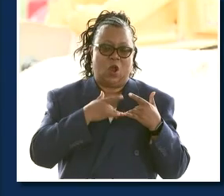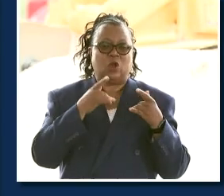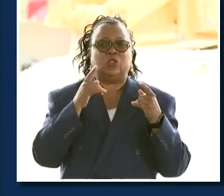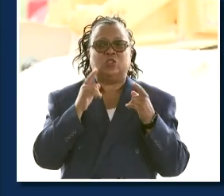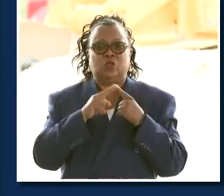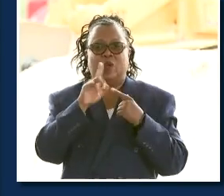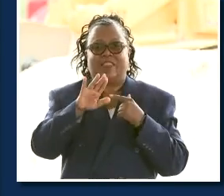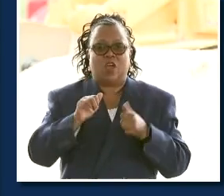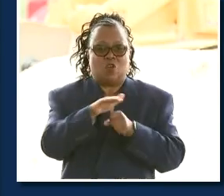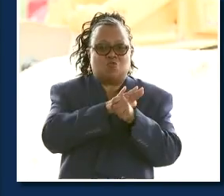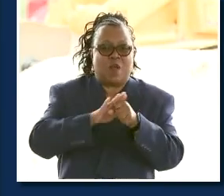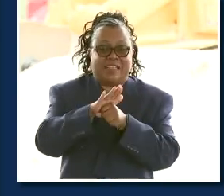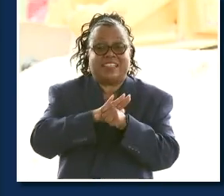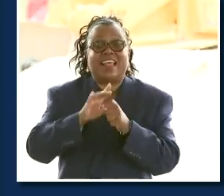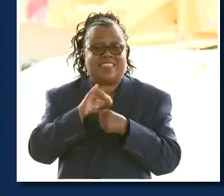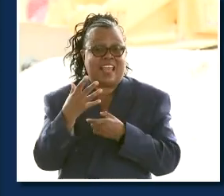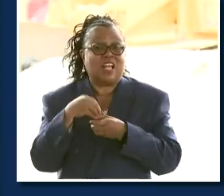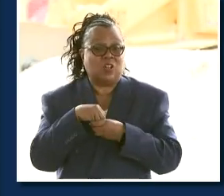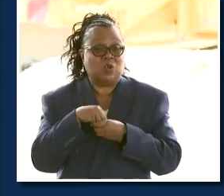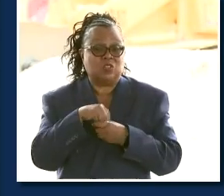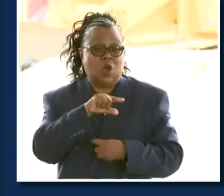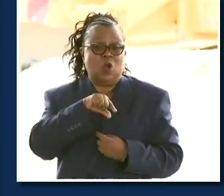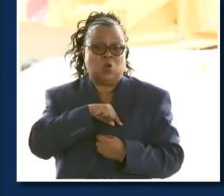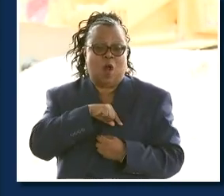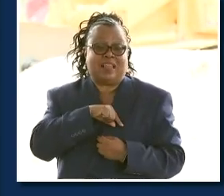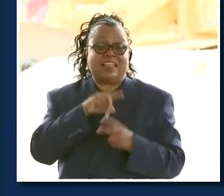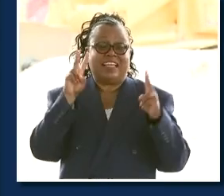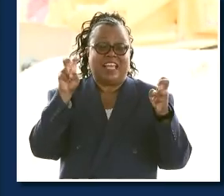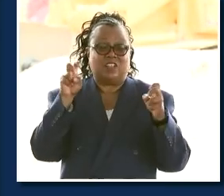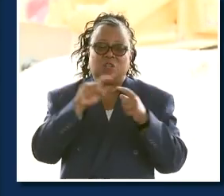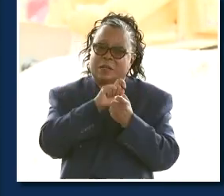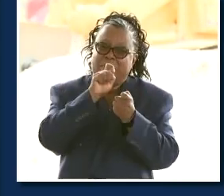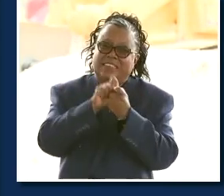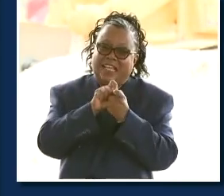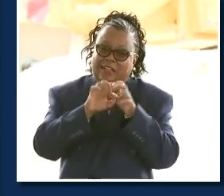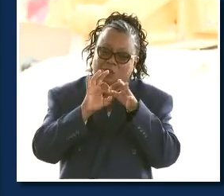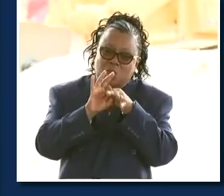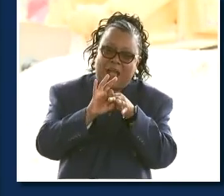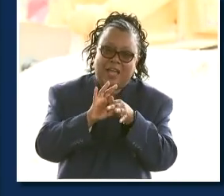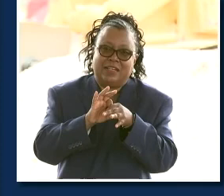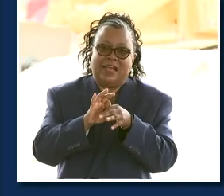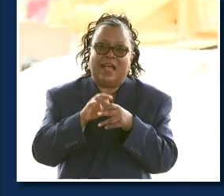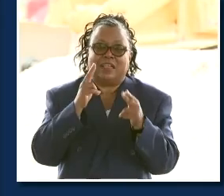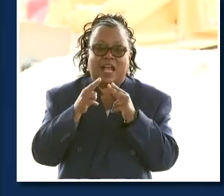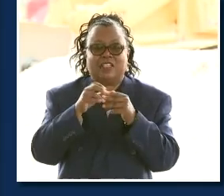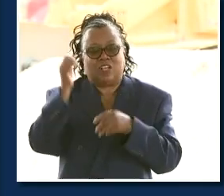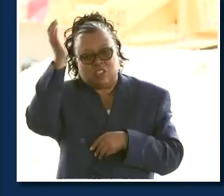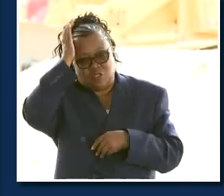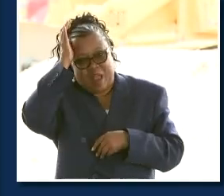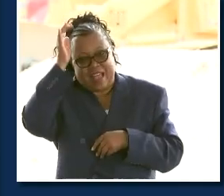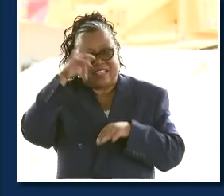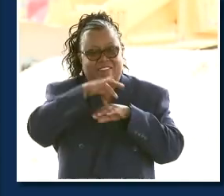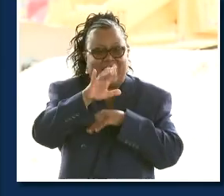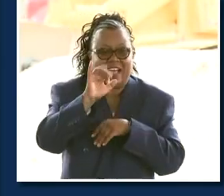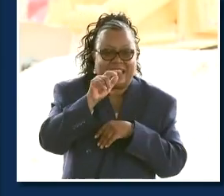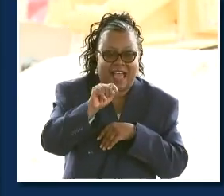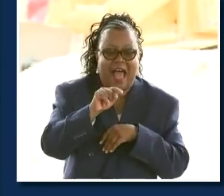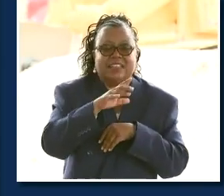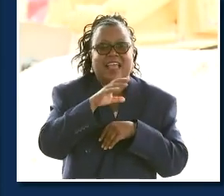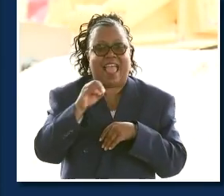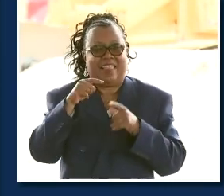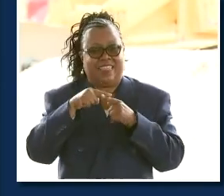to their residents, and that includes quality of life issues, and particularly around garbage and trash and vacant lots.